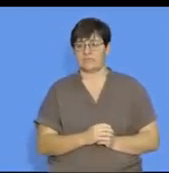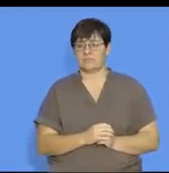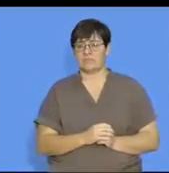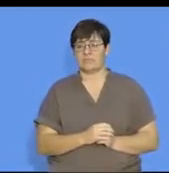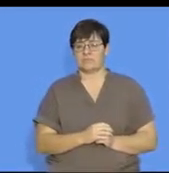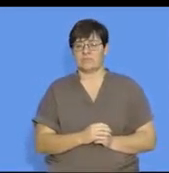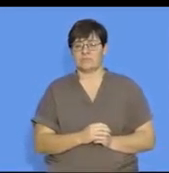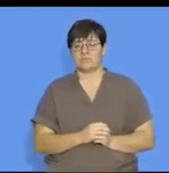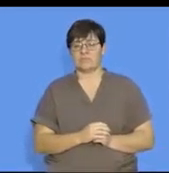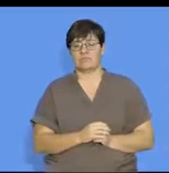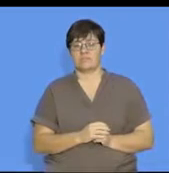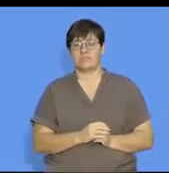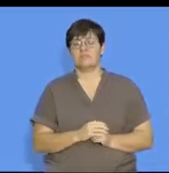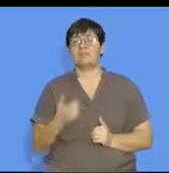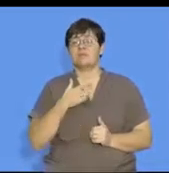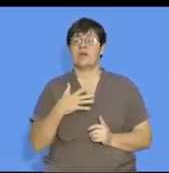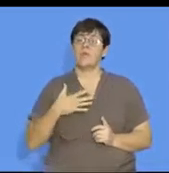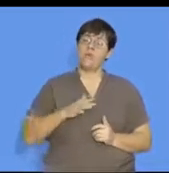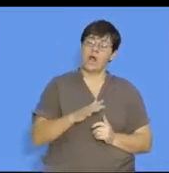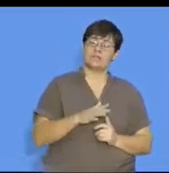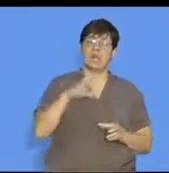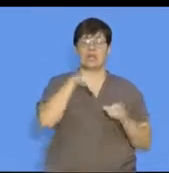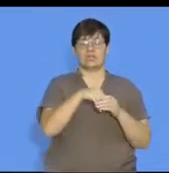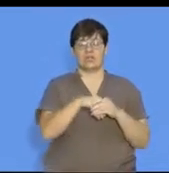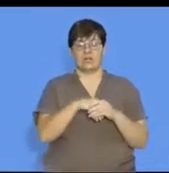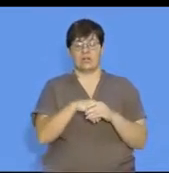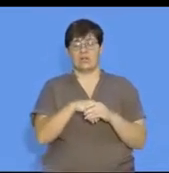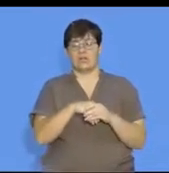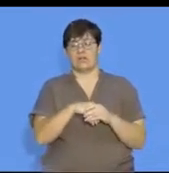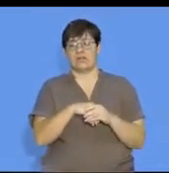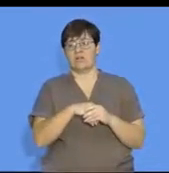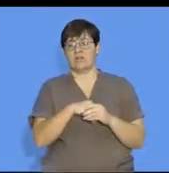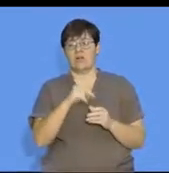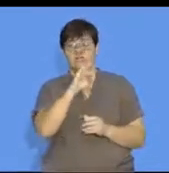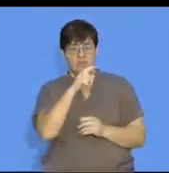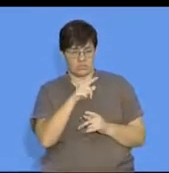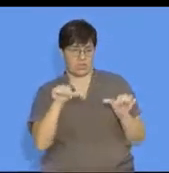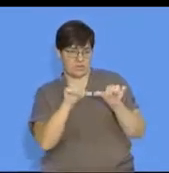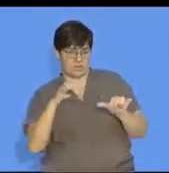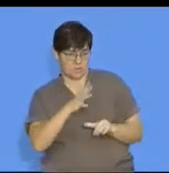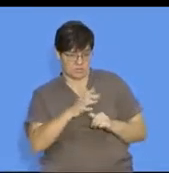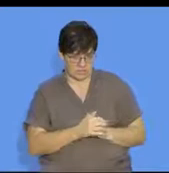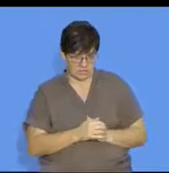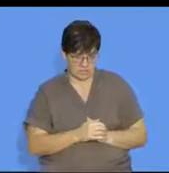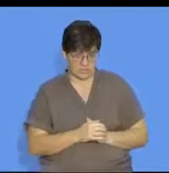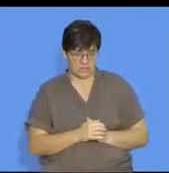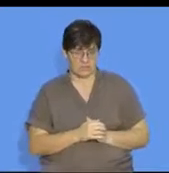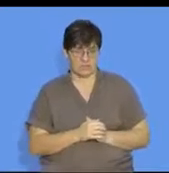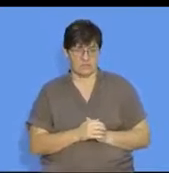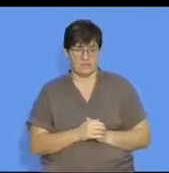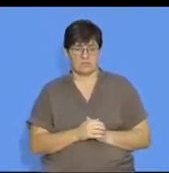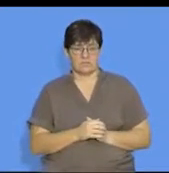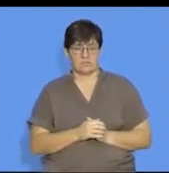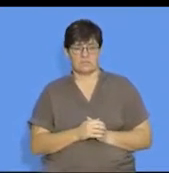saying that we are going to measure the terminal voltage, okay? This is across the battery, very, very important. We're going to measure